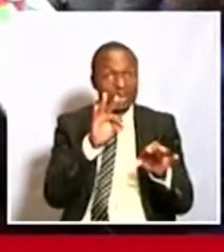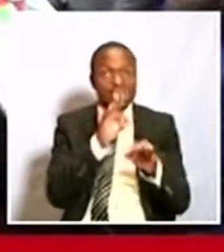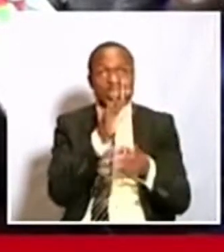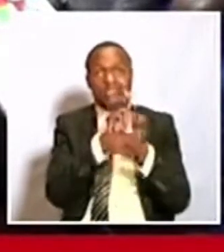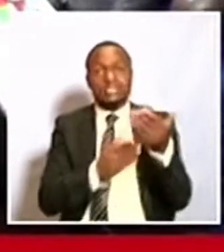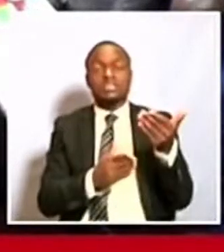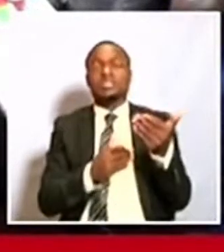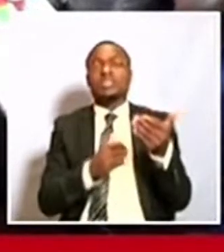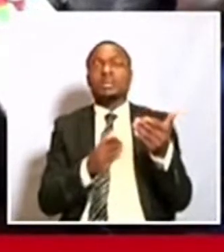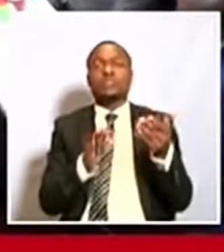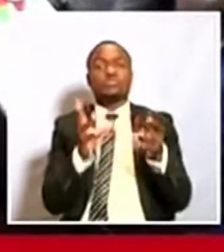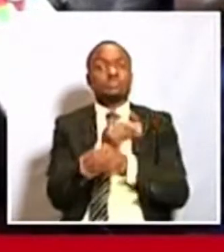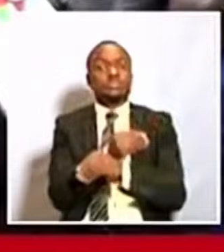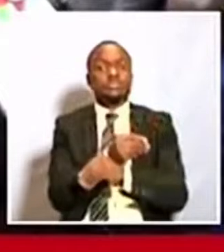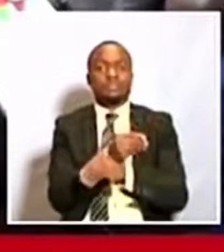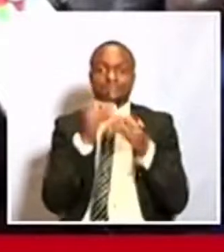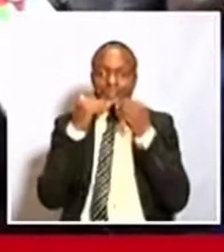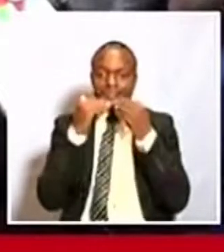Chair.